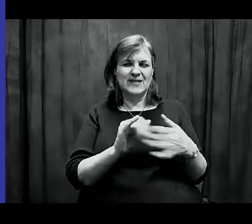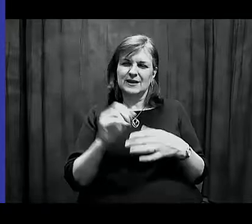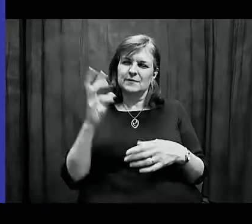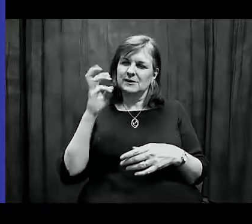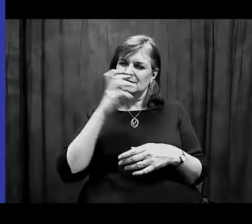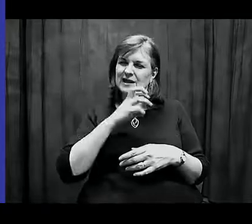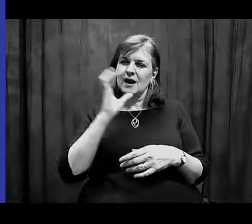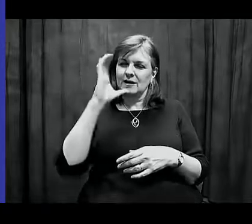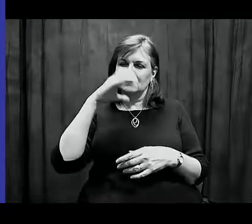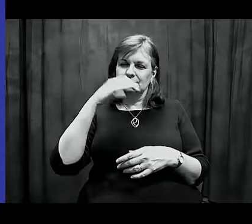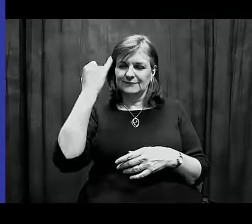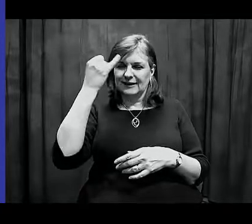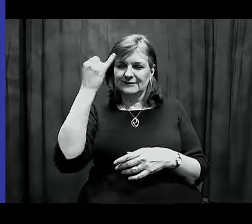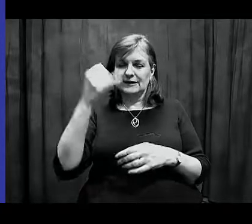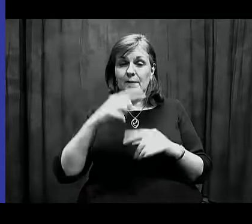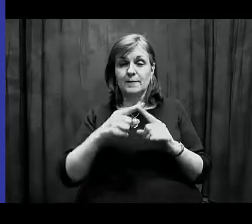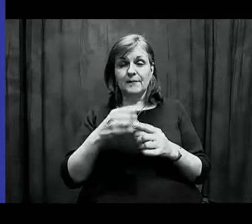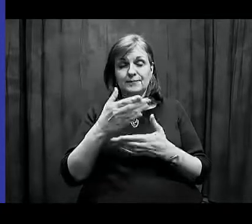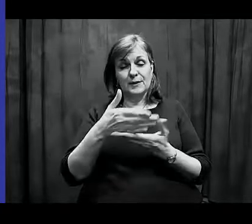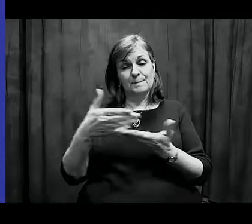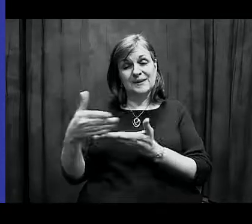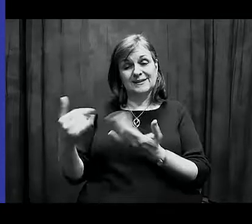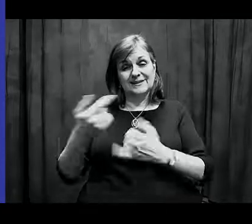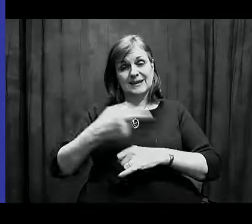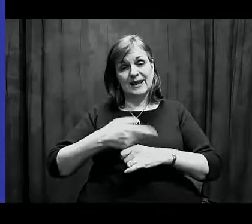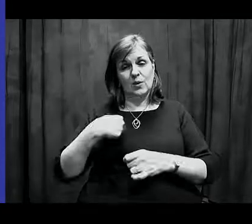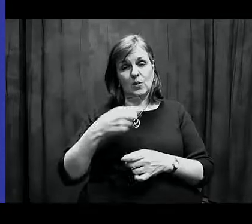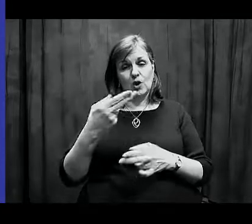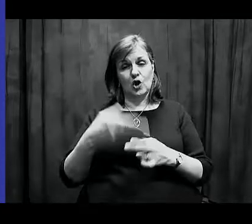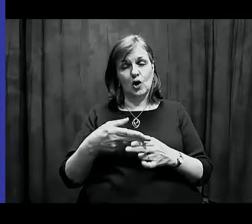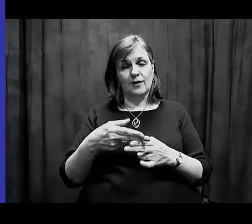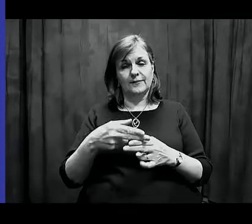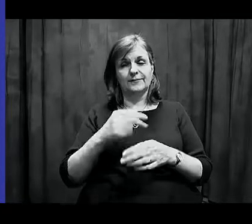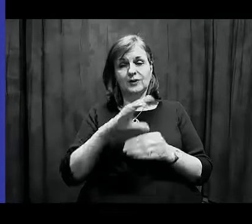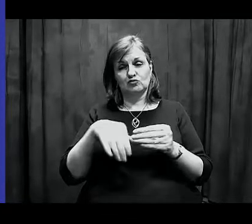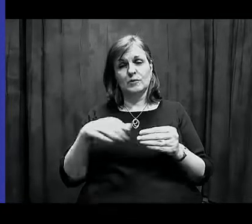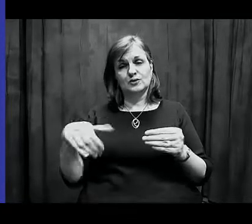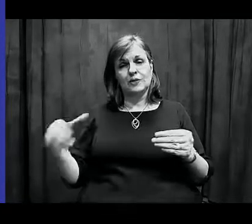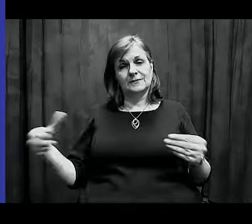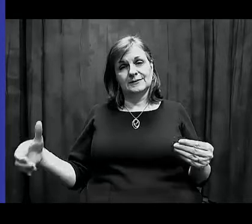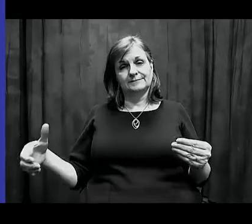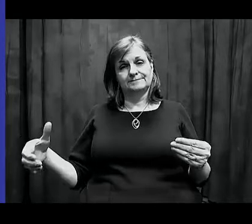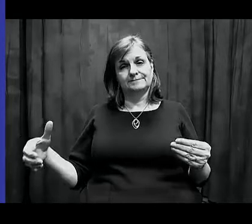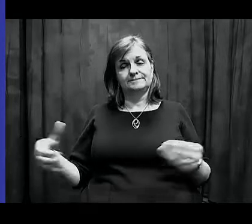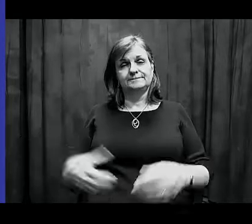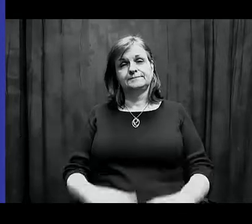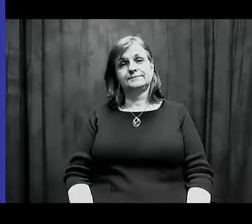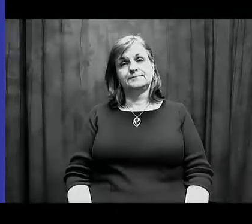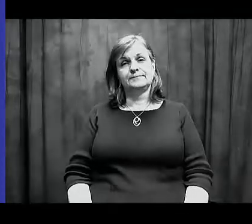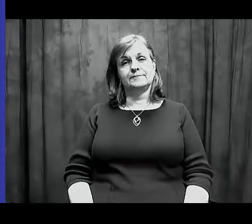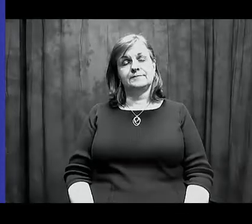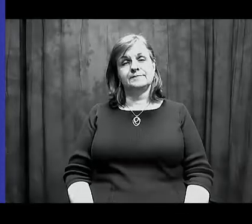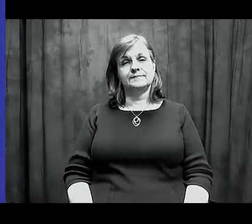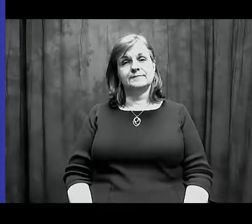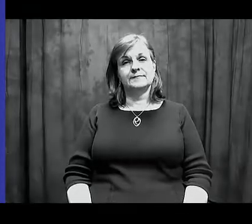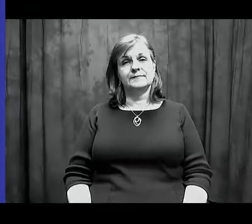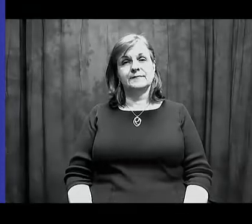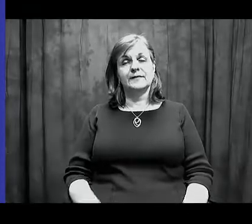That's a little bizarre for us to think about. Those pieces, of course, today we would refer to more as